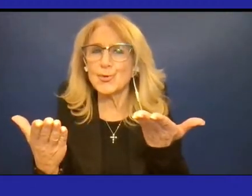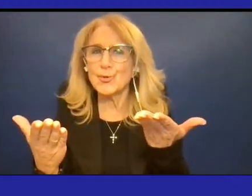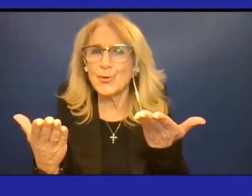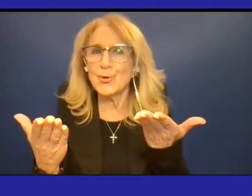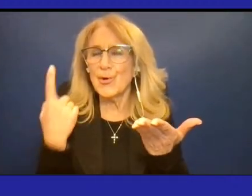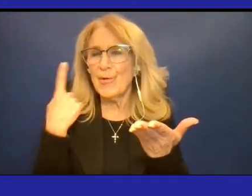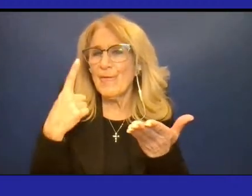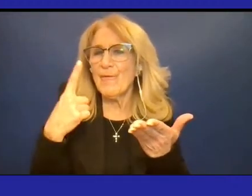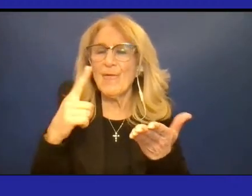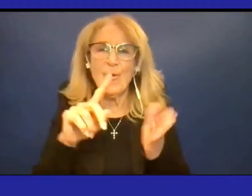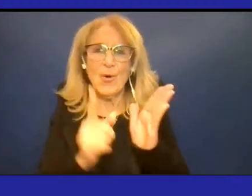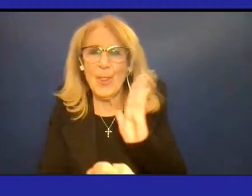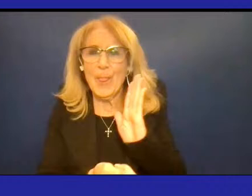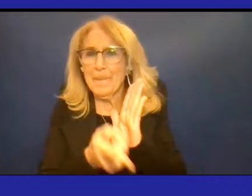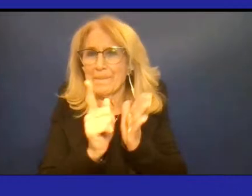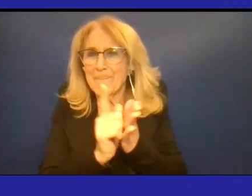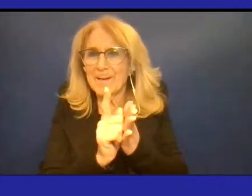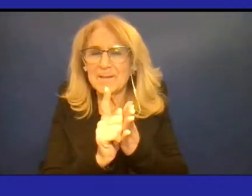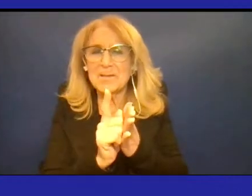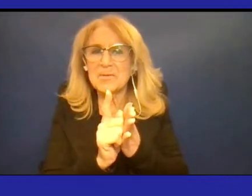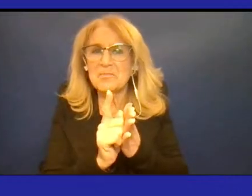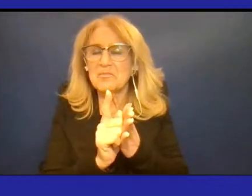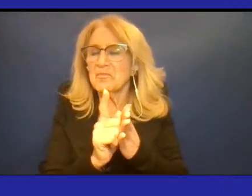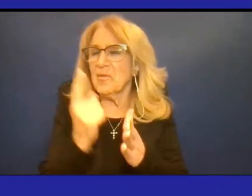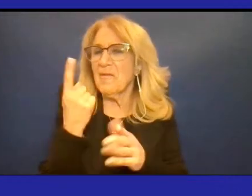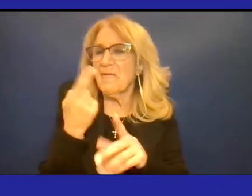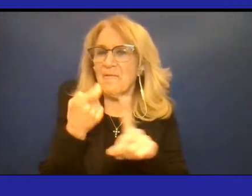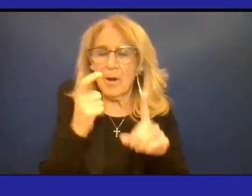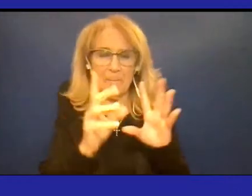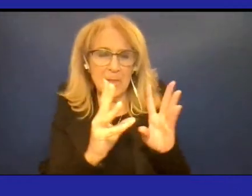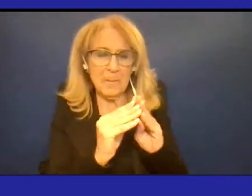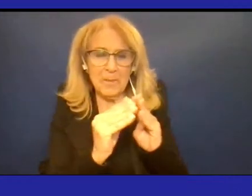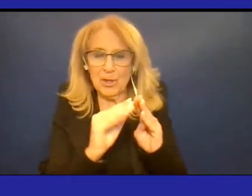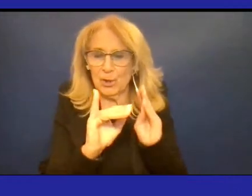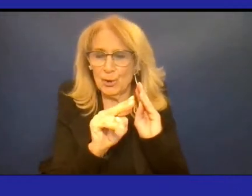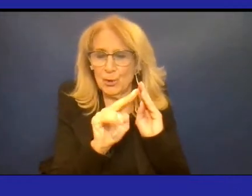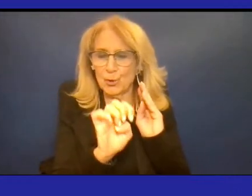Planning Committee meeting held on June 10th, 2024.